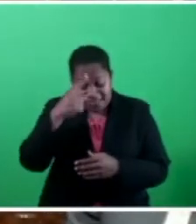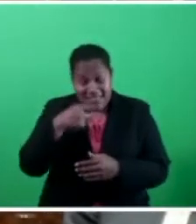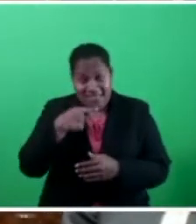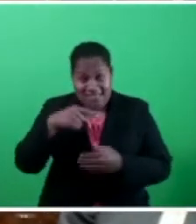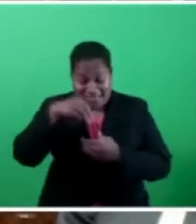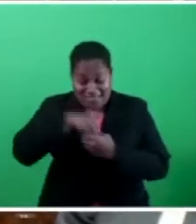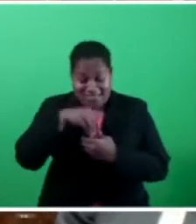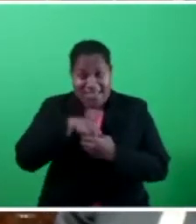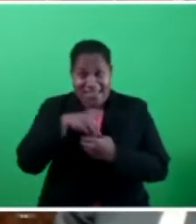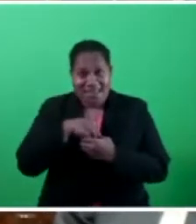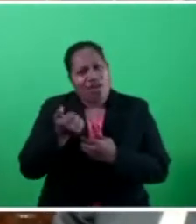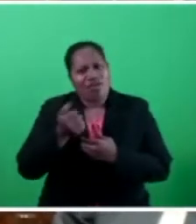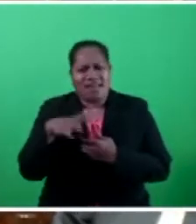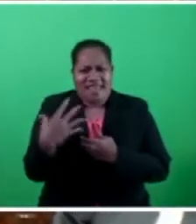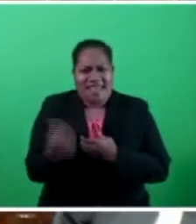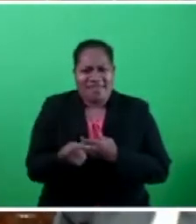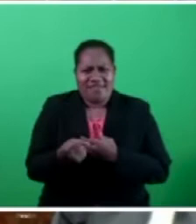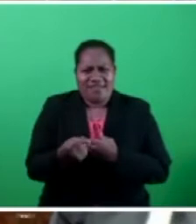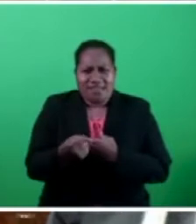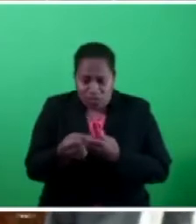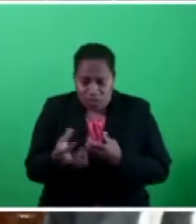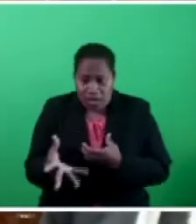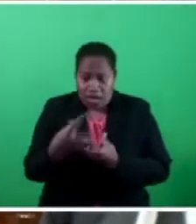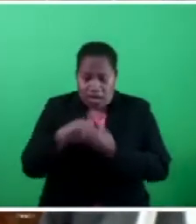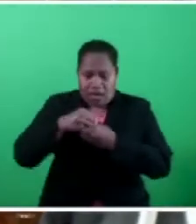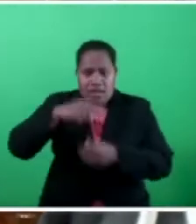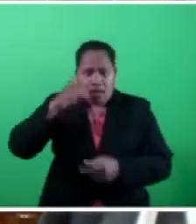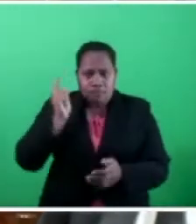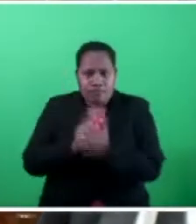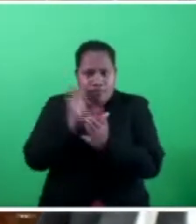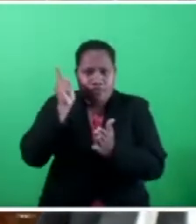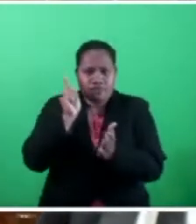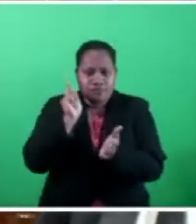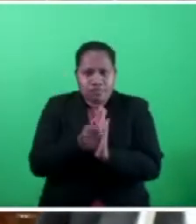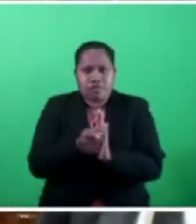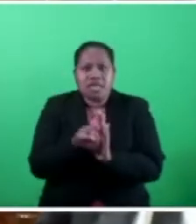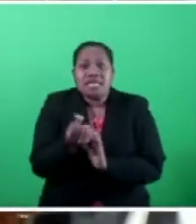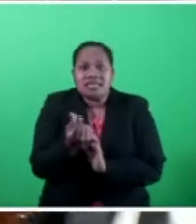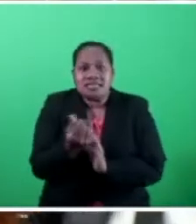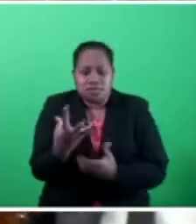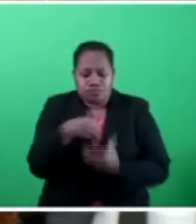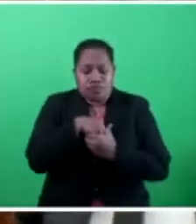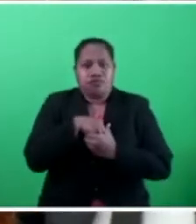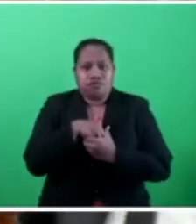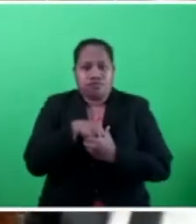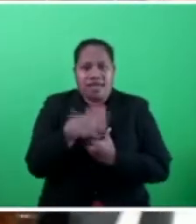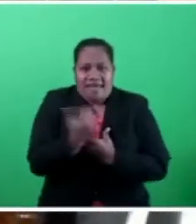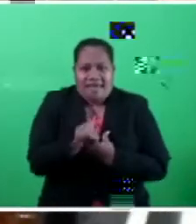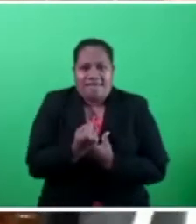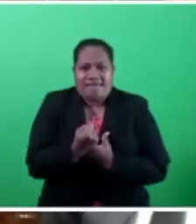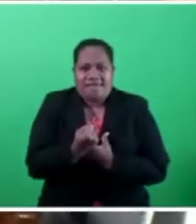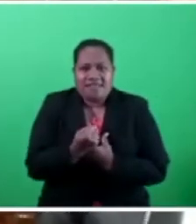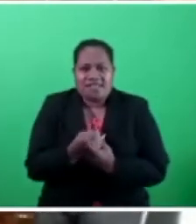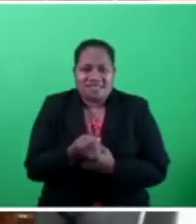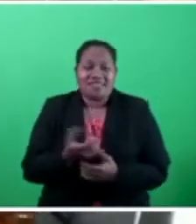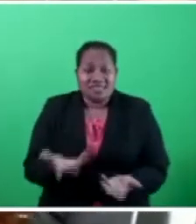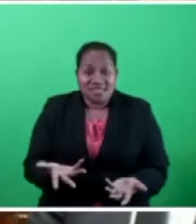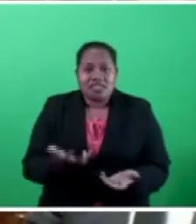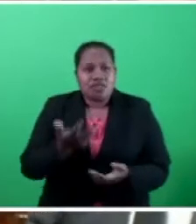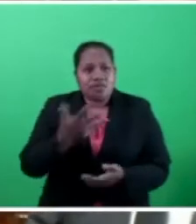2%. That means 98% of them that get the disease survive. Let's get that straight. 98%